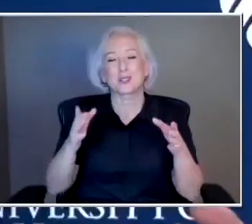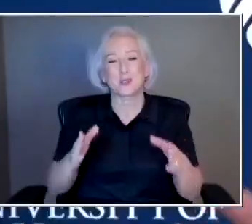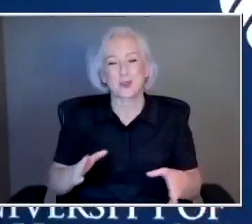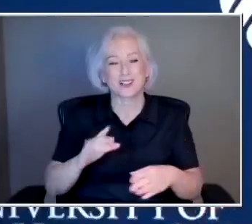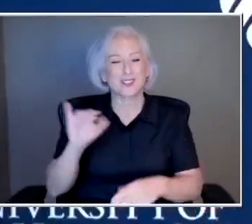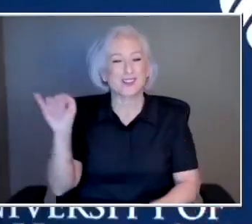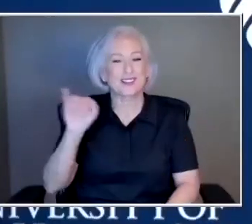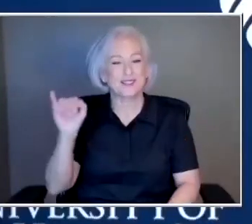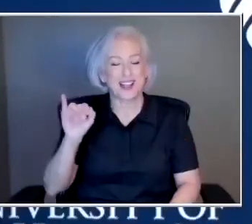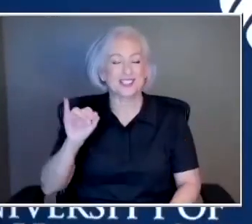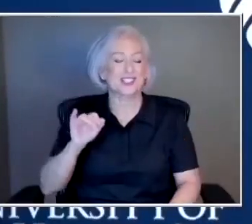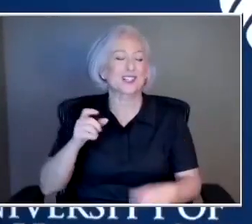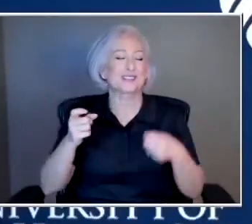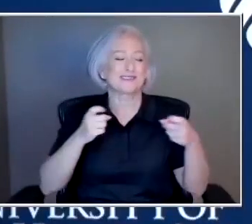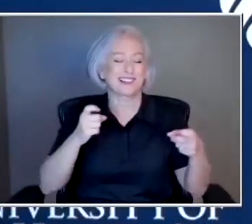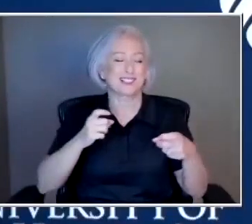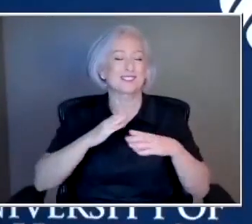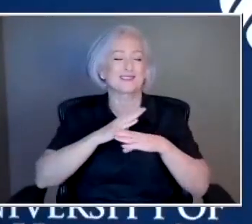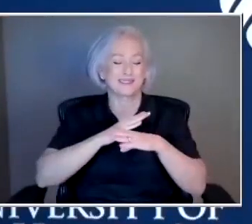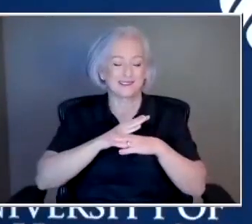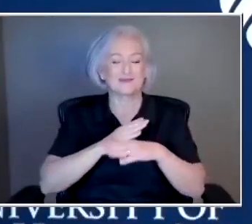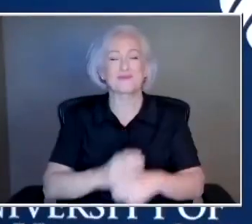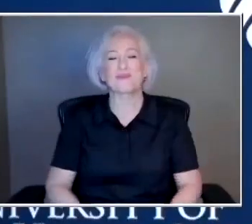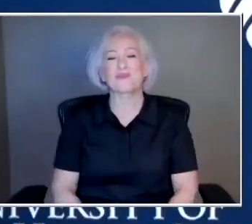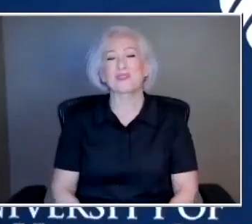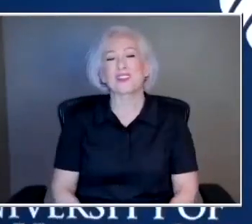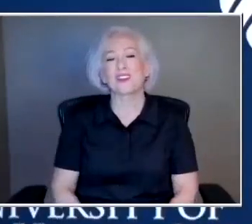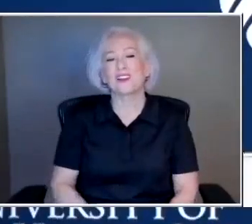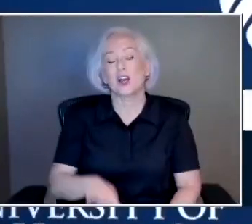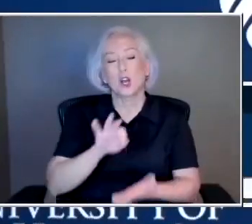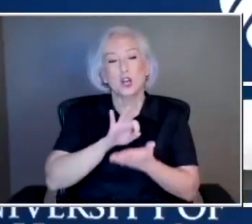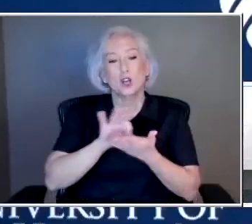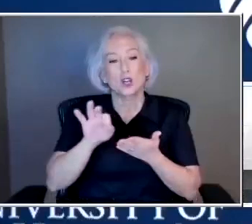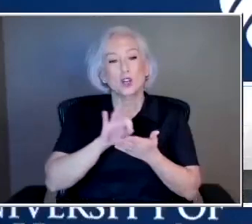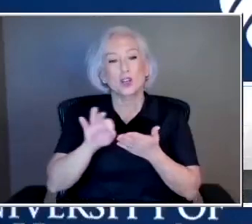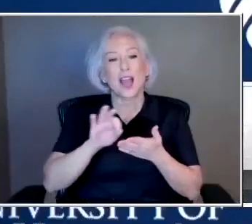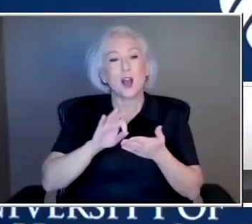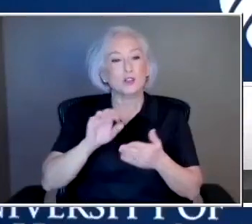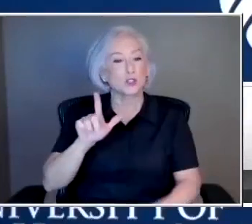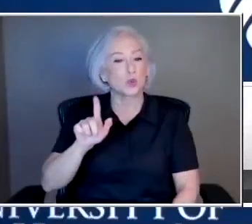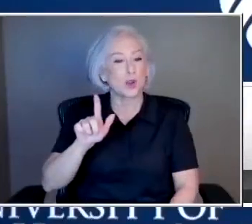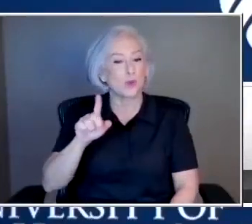good. Again, COVID count 21 for this week, so down just a little bit.